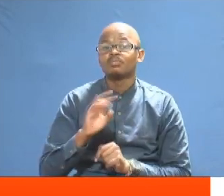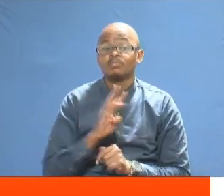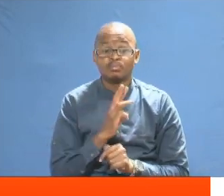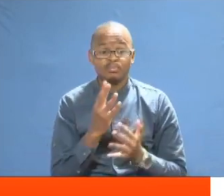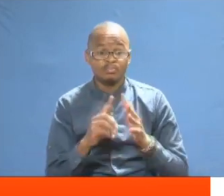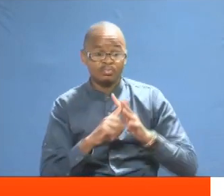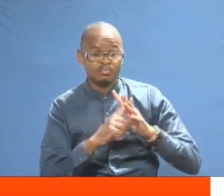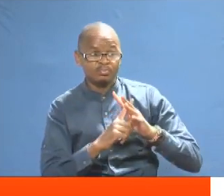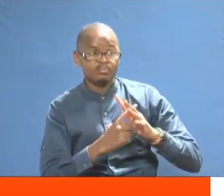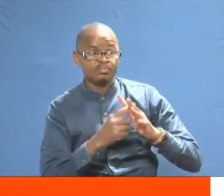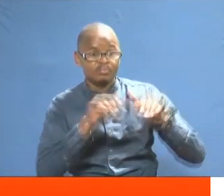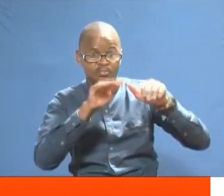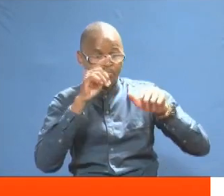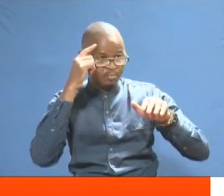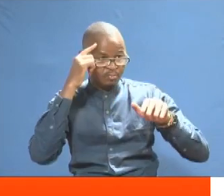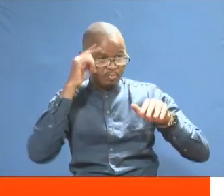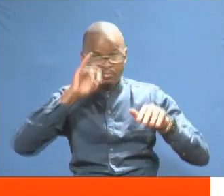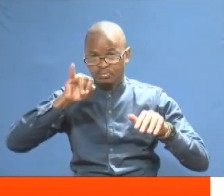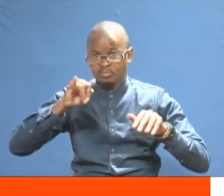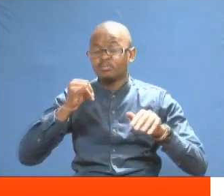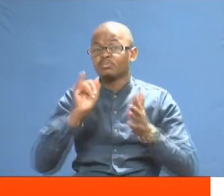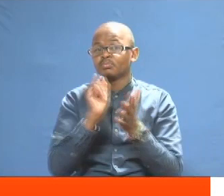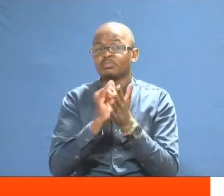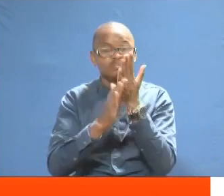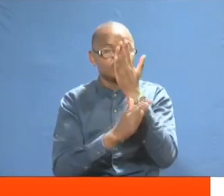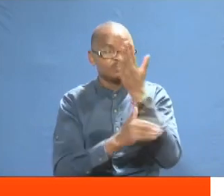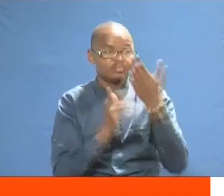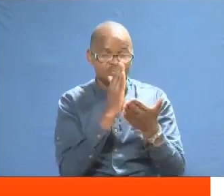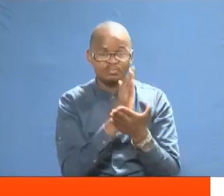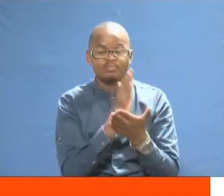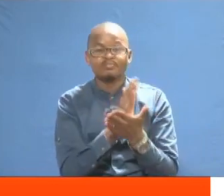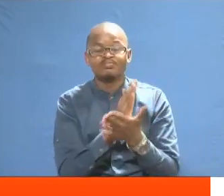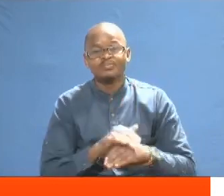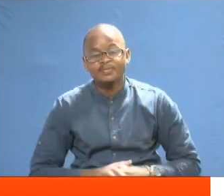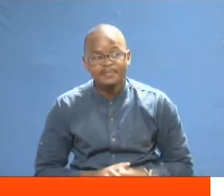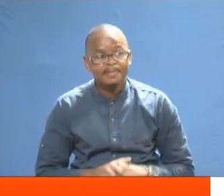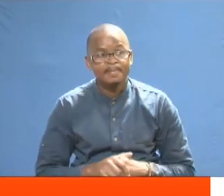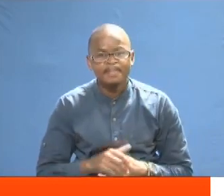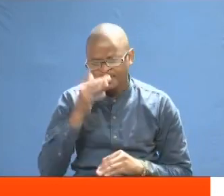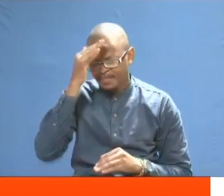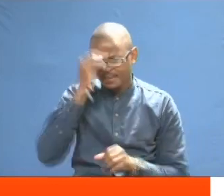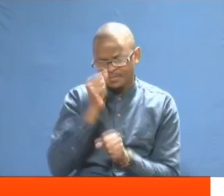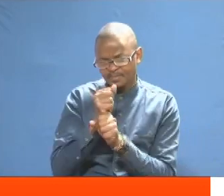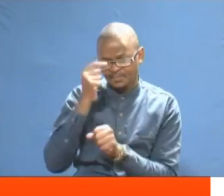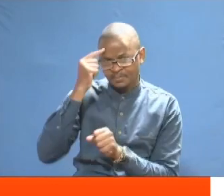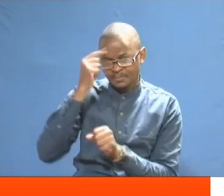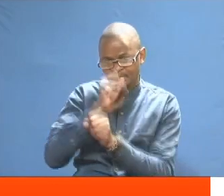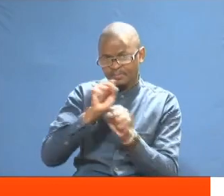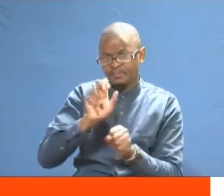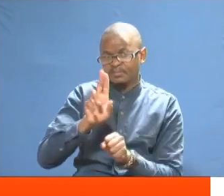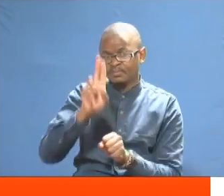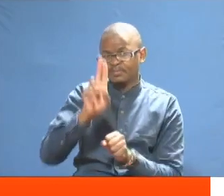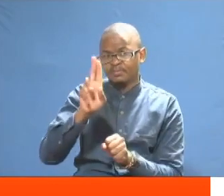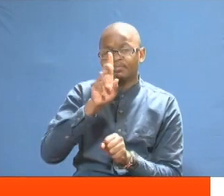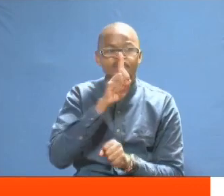might start funeral rites for the Jubilee Party. That's unfortunate, sad reality. Why do you think President Uhuru Kenyatta has